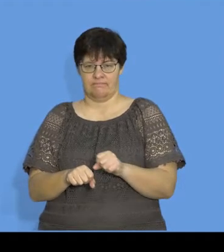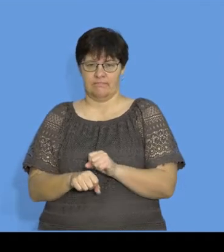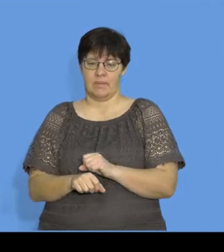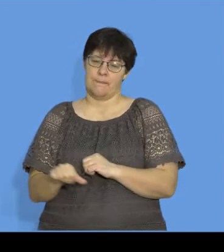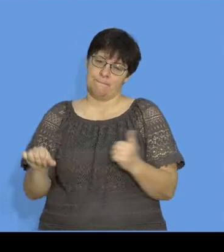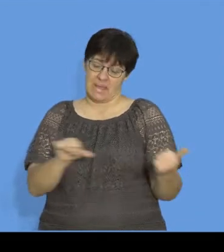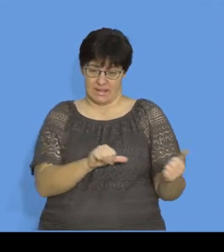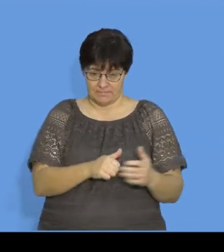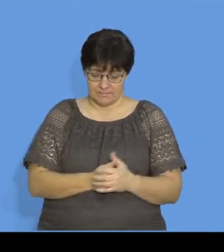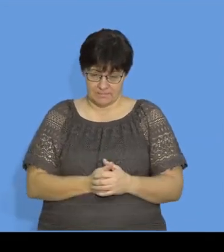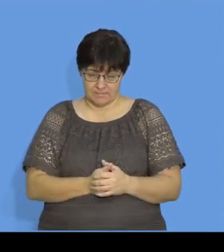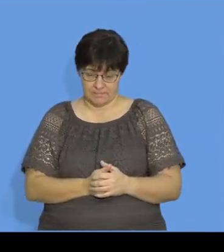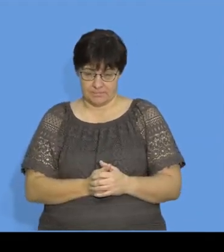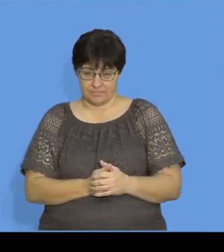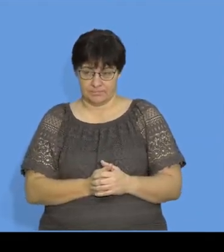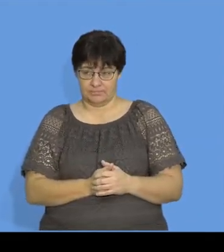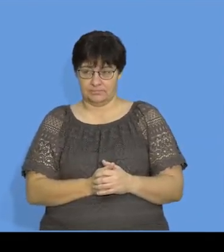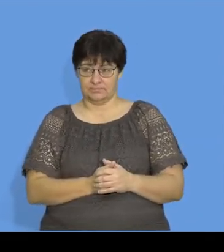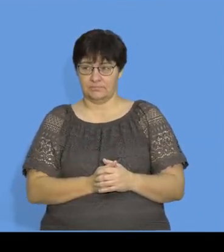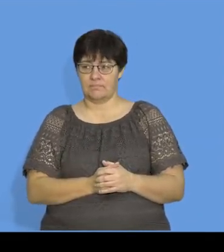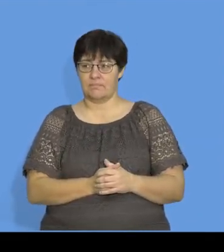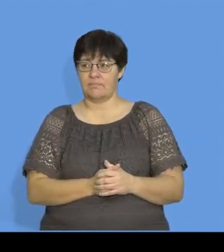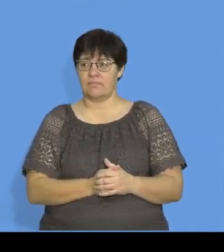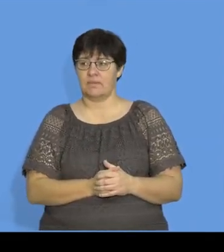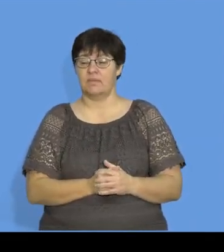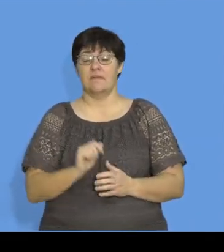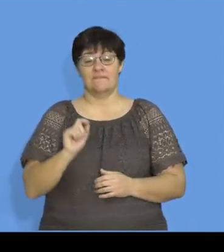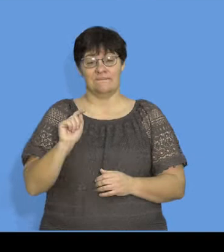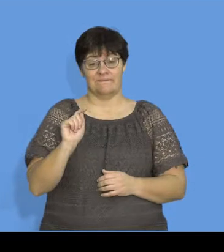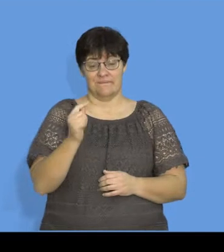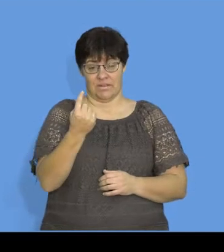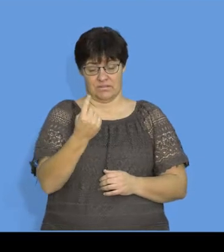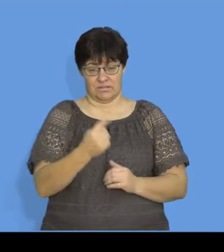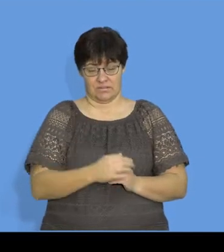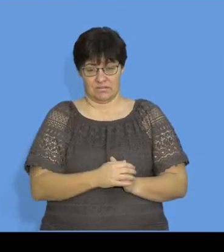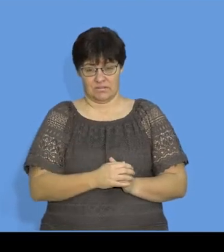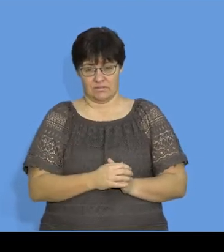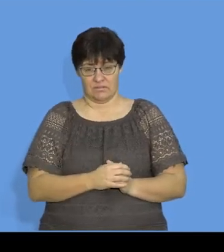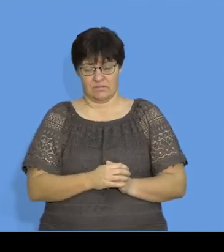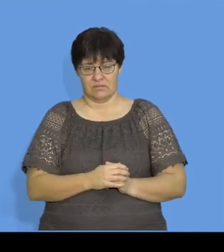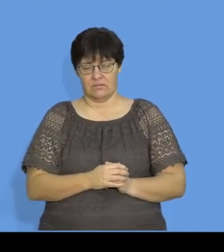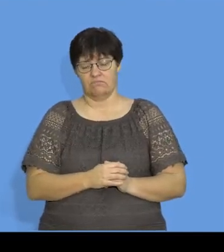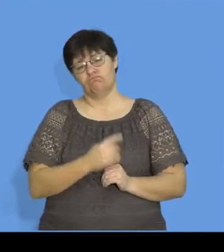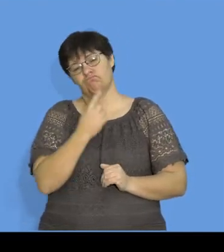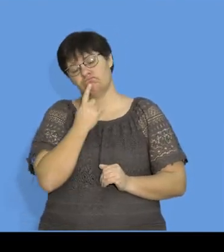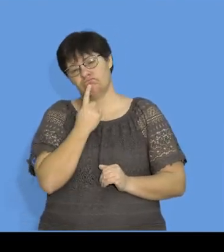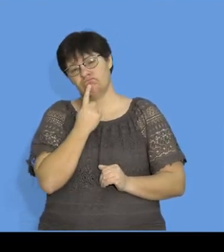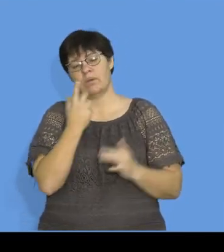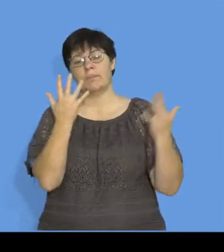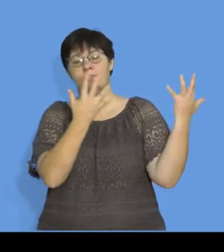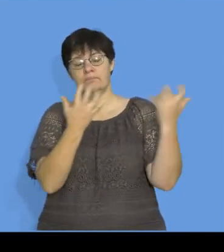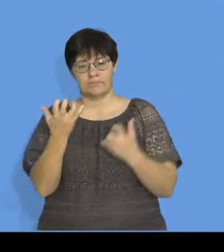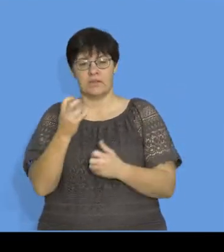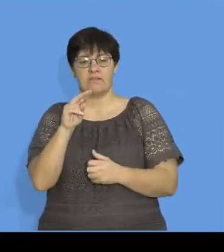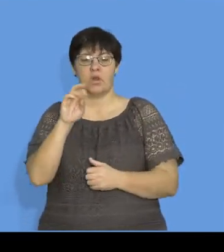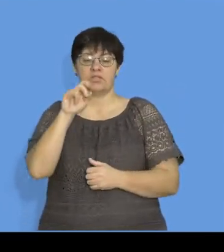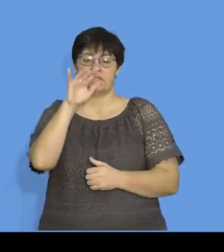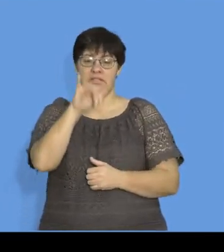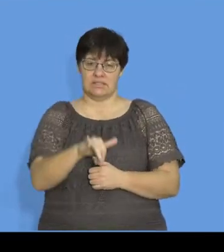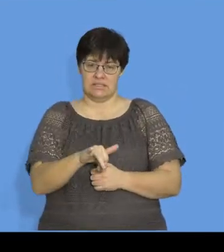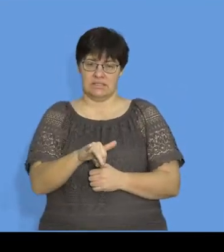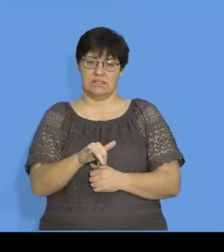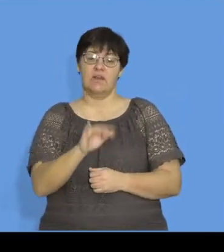backwards, basically. So, first thing is, we would say to you, calculate the velocity at